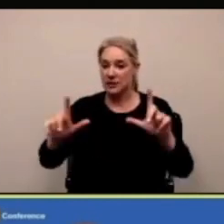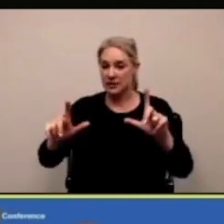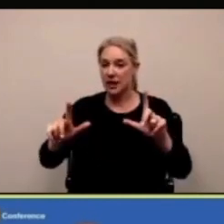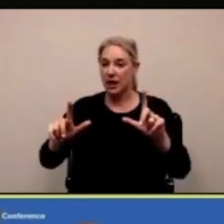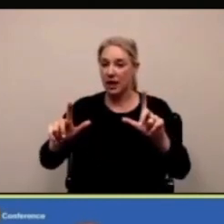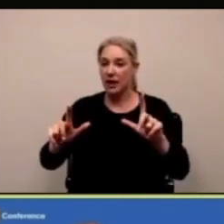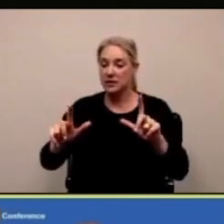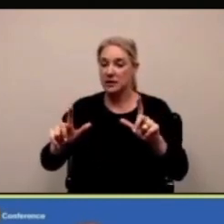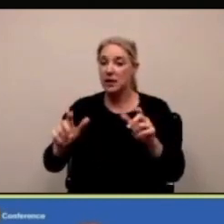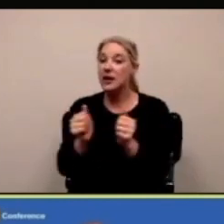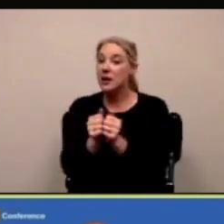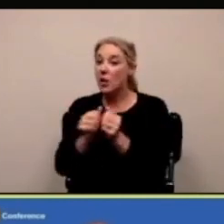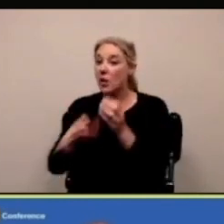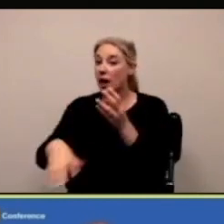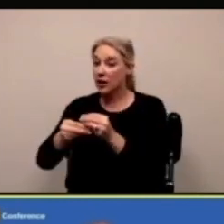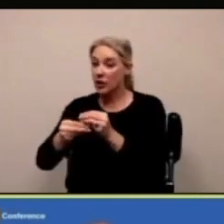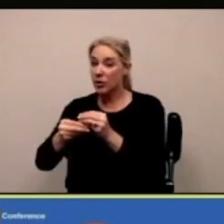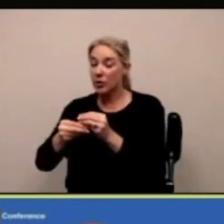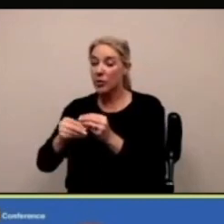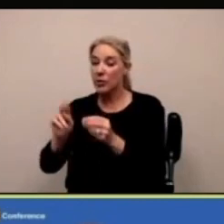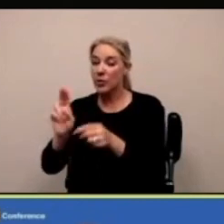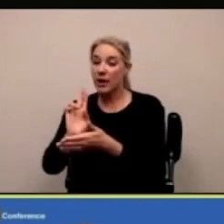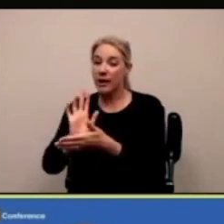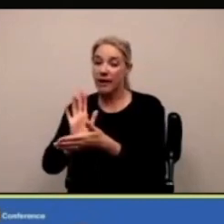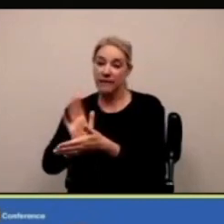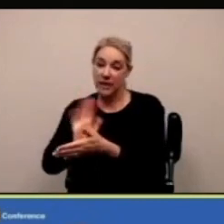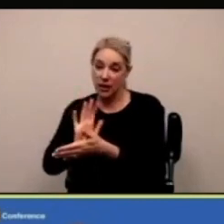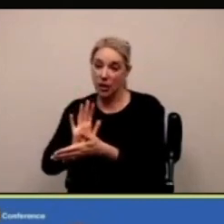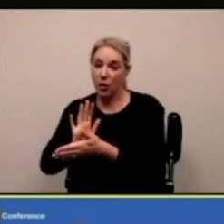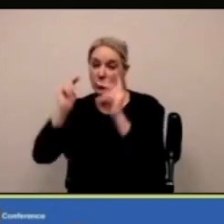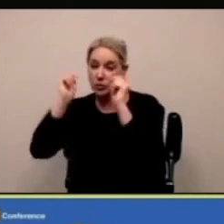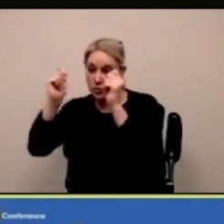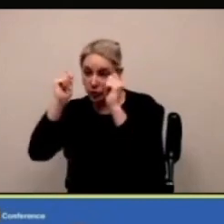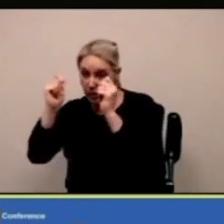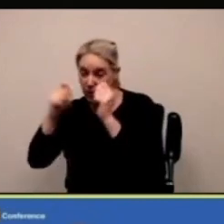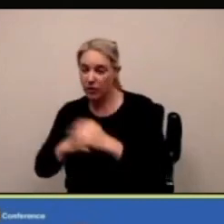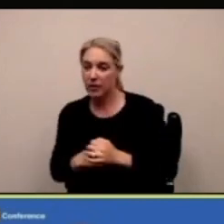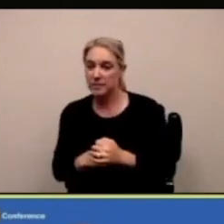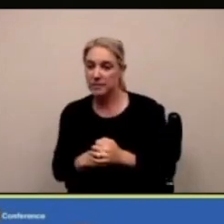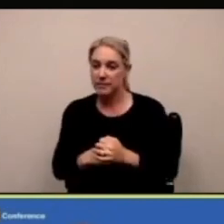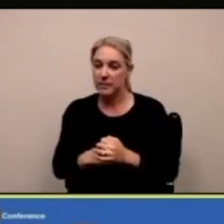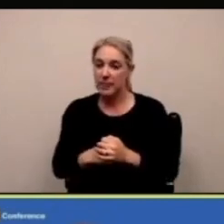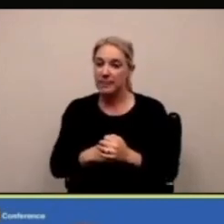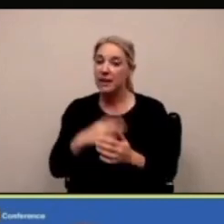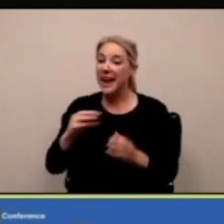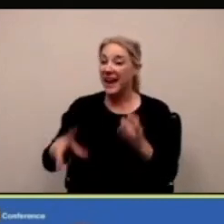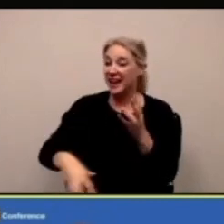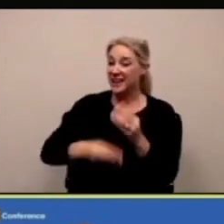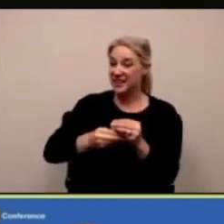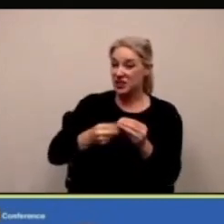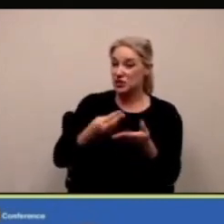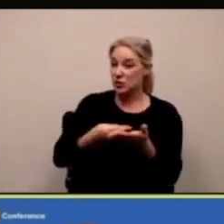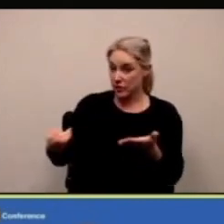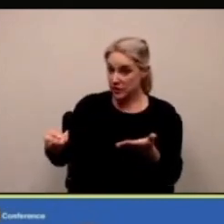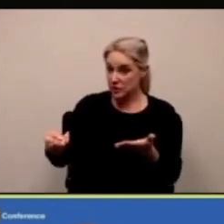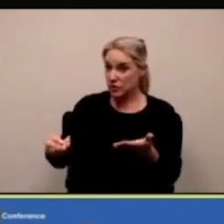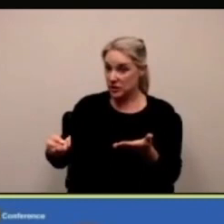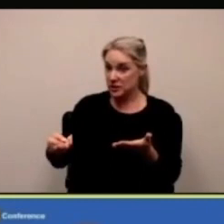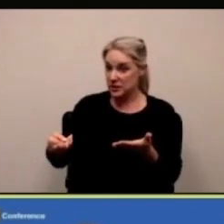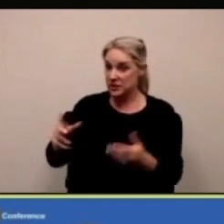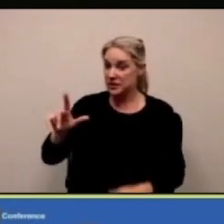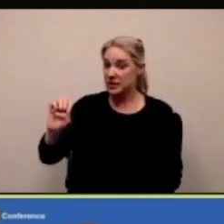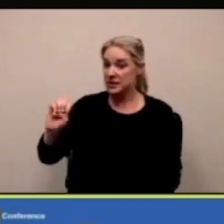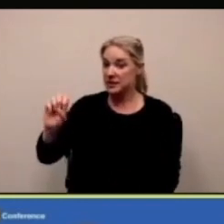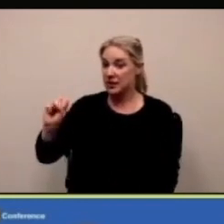with your students or the people you're working with. There's also some additional resources, as Leslie mentioned, like the boot